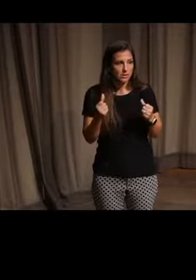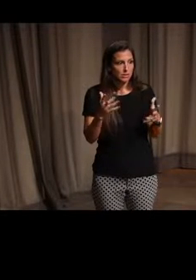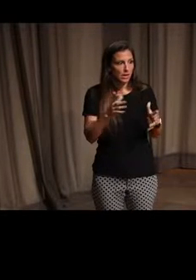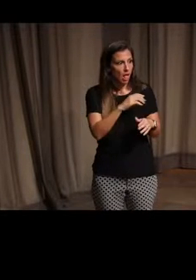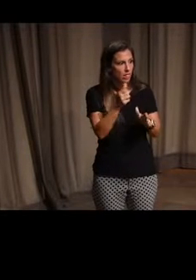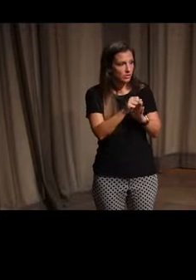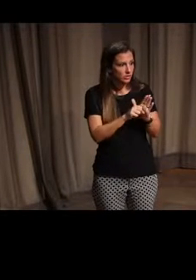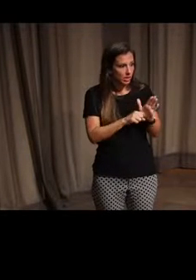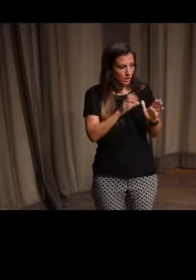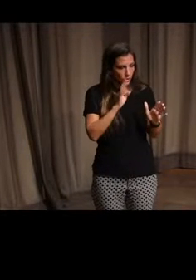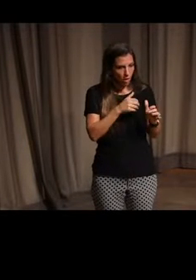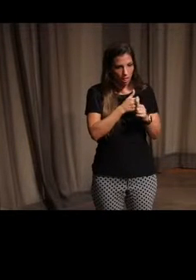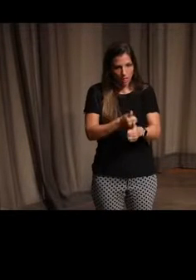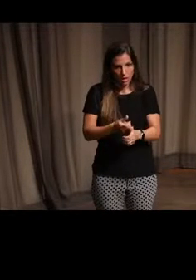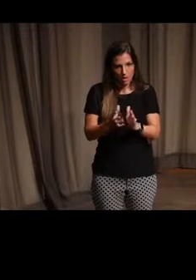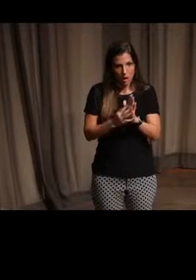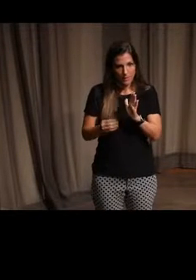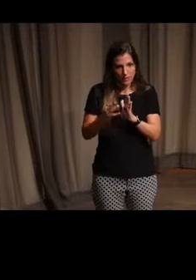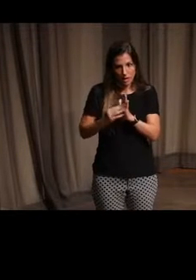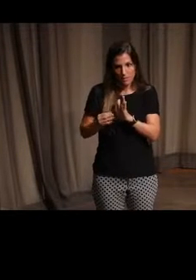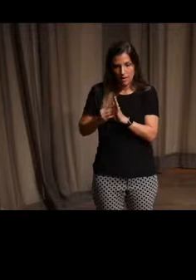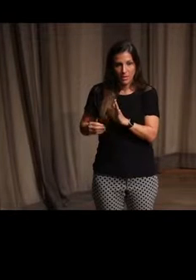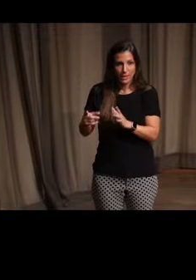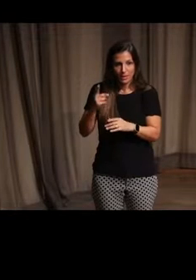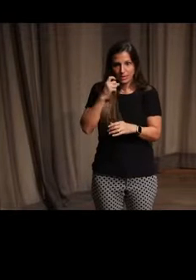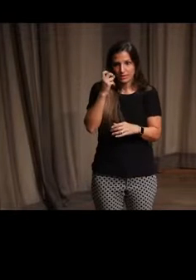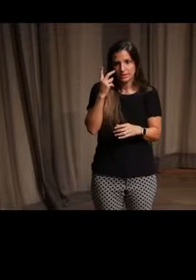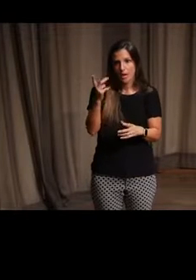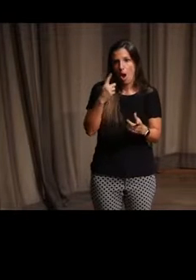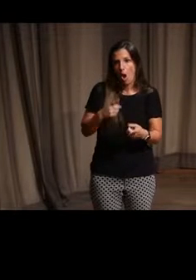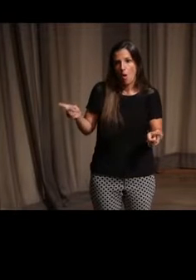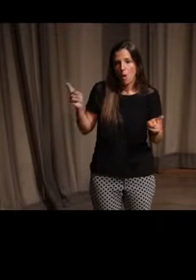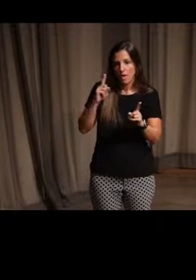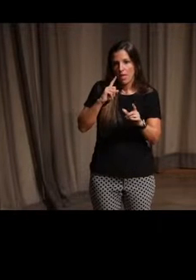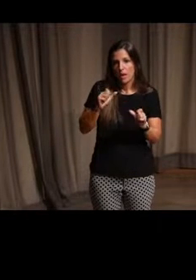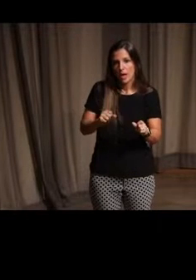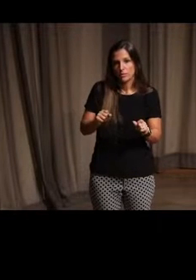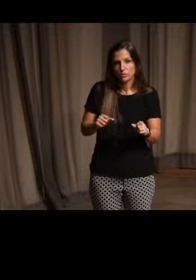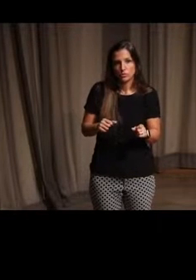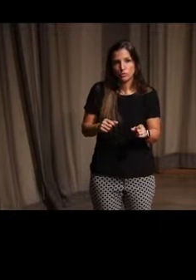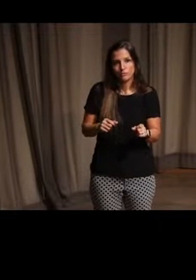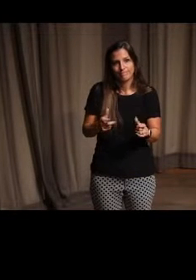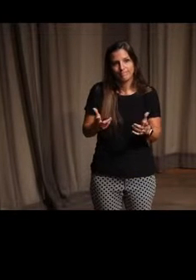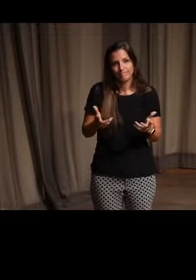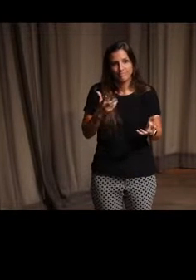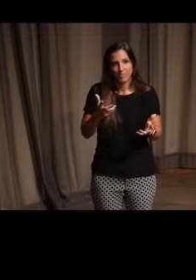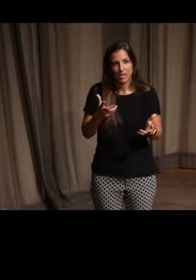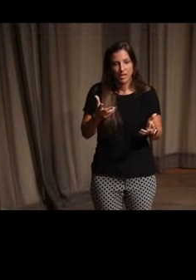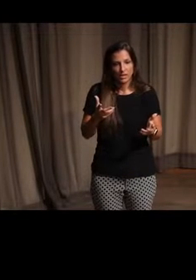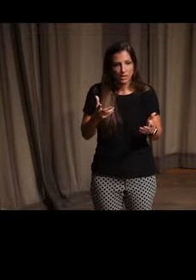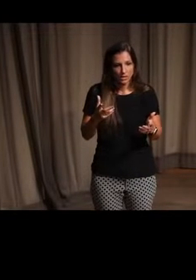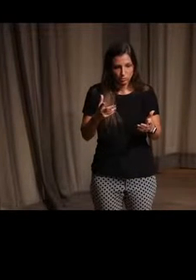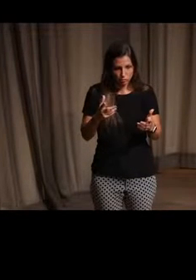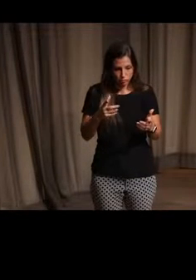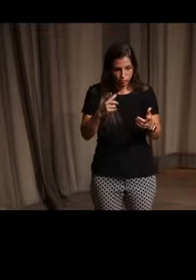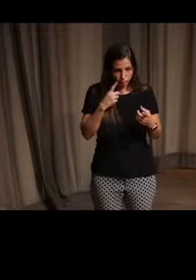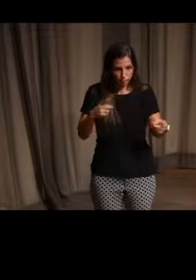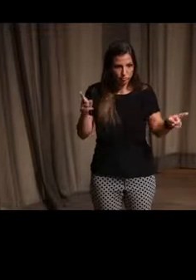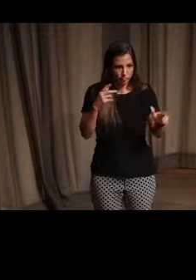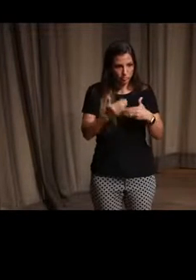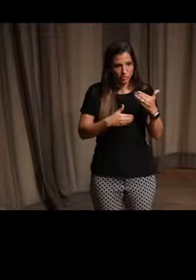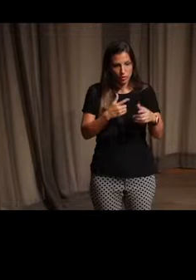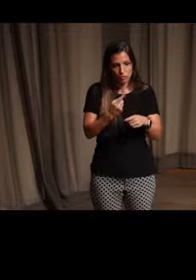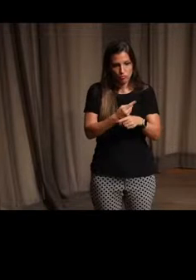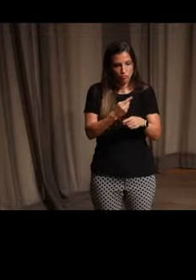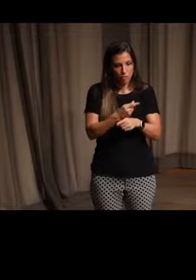of other states that will copy that bill because they see that it was effective, that they were able to kind of circumvent the